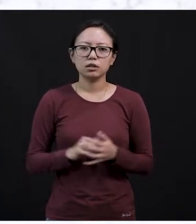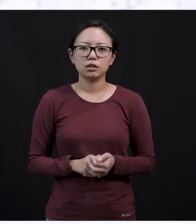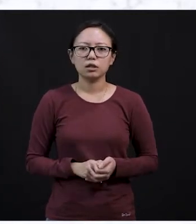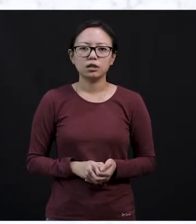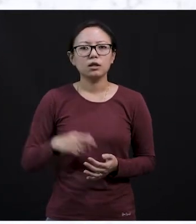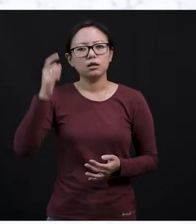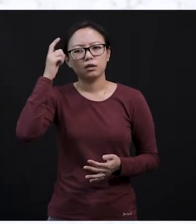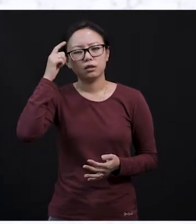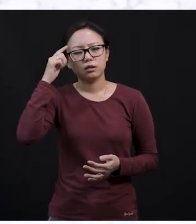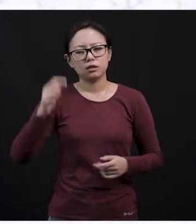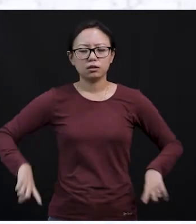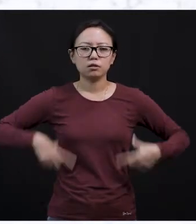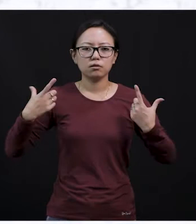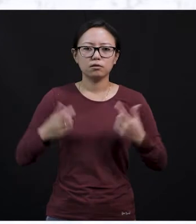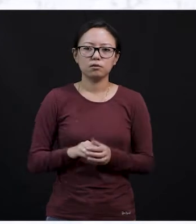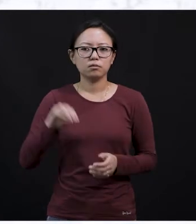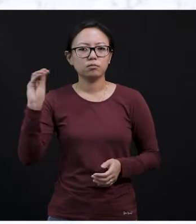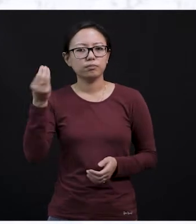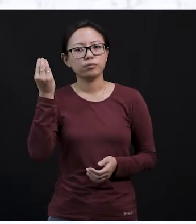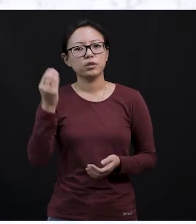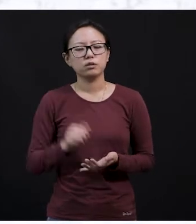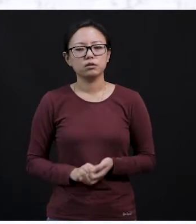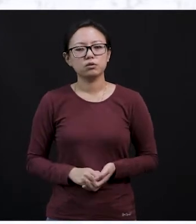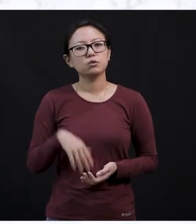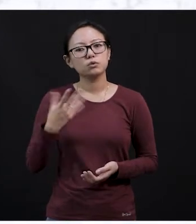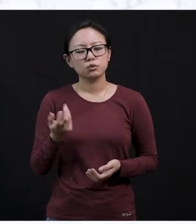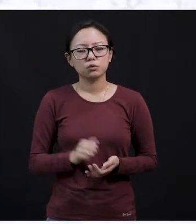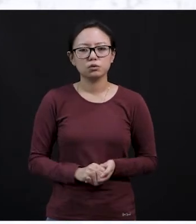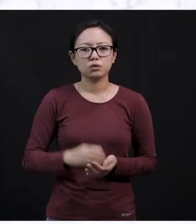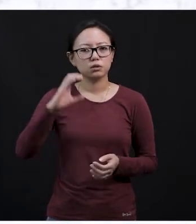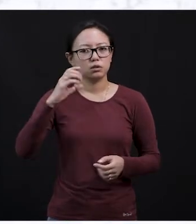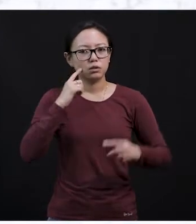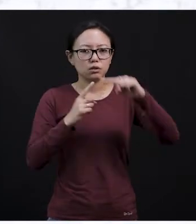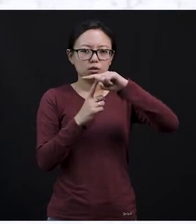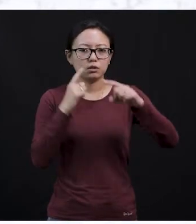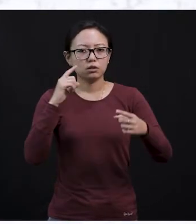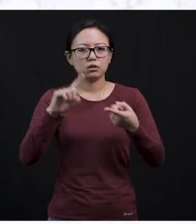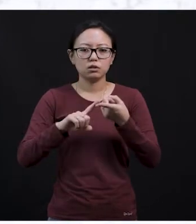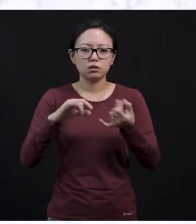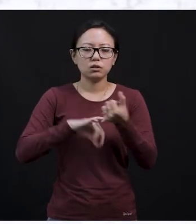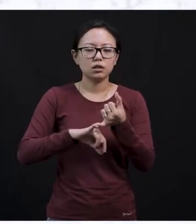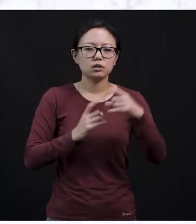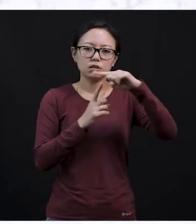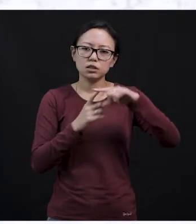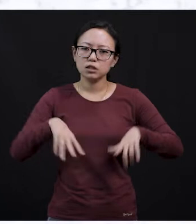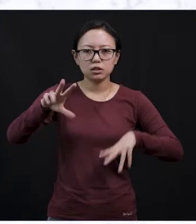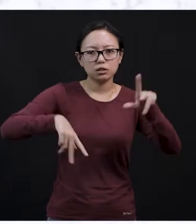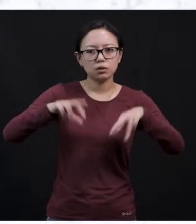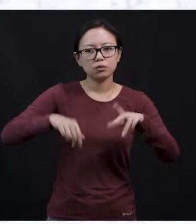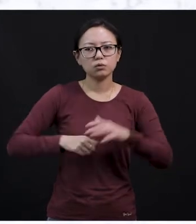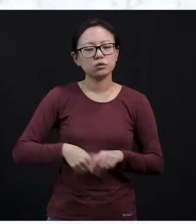better in the cities. So when they do not find any work in villages, they start moving to the cities in search